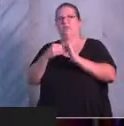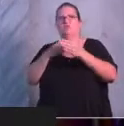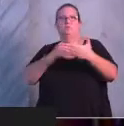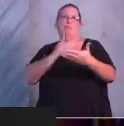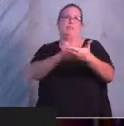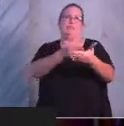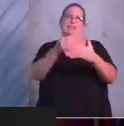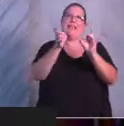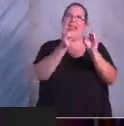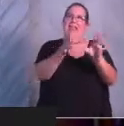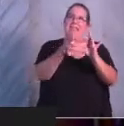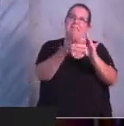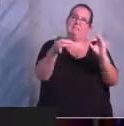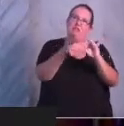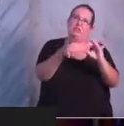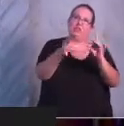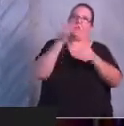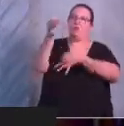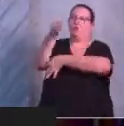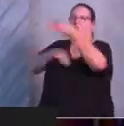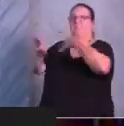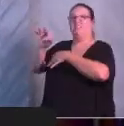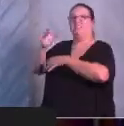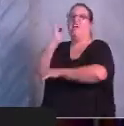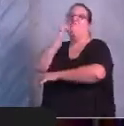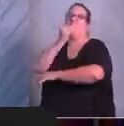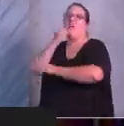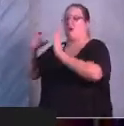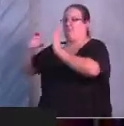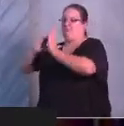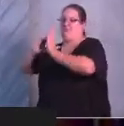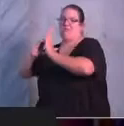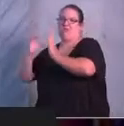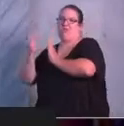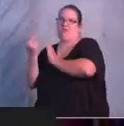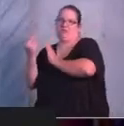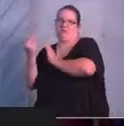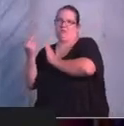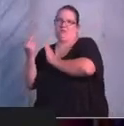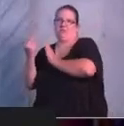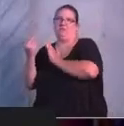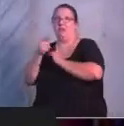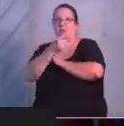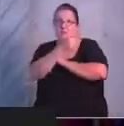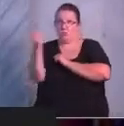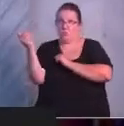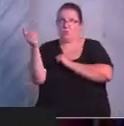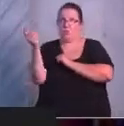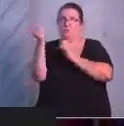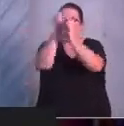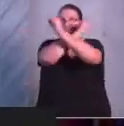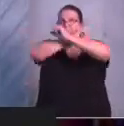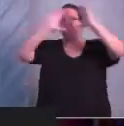speech that would replace that flawed previous Section 13? And how do you see